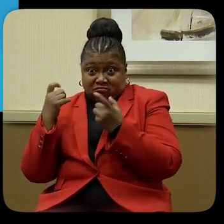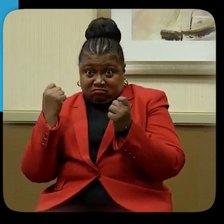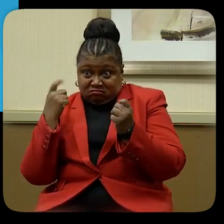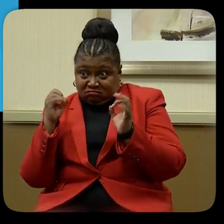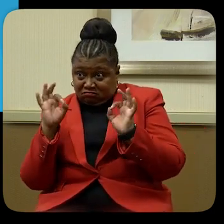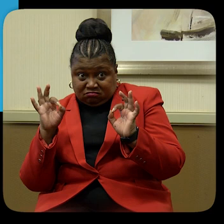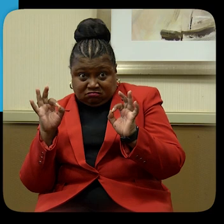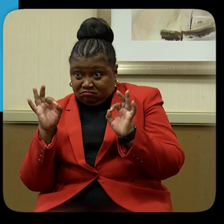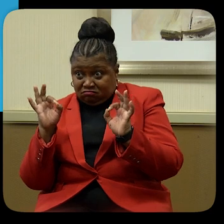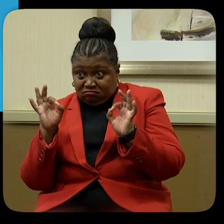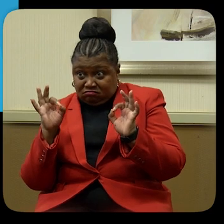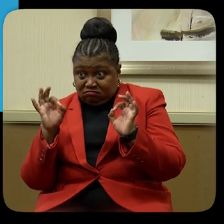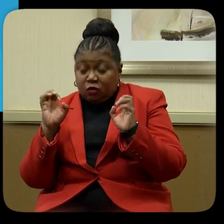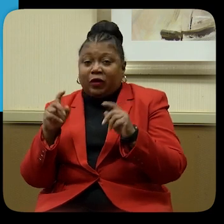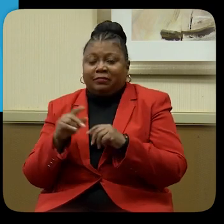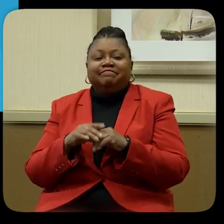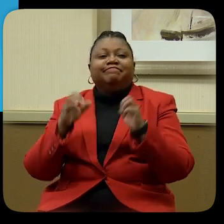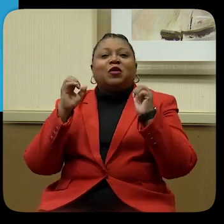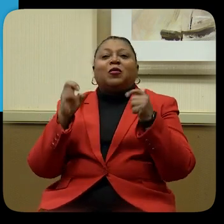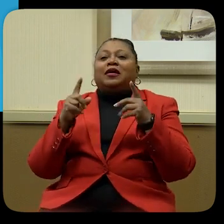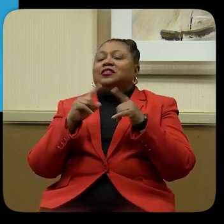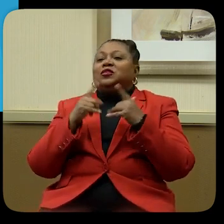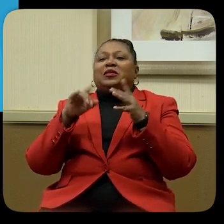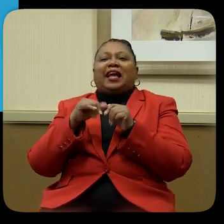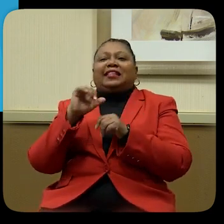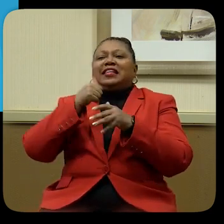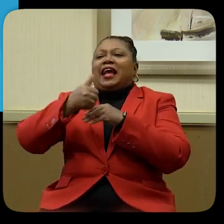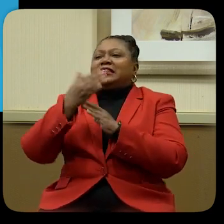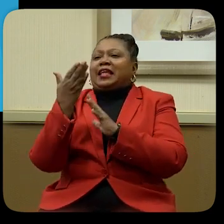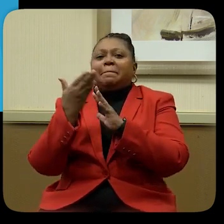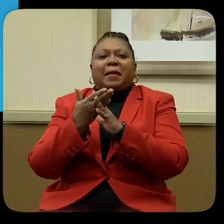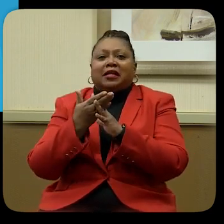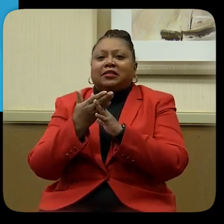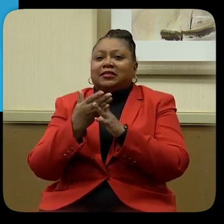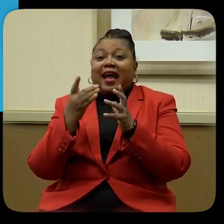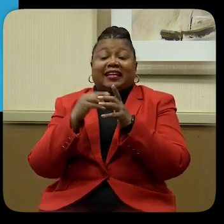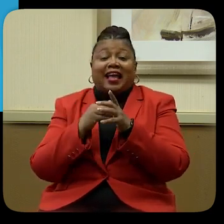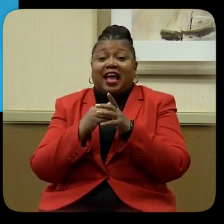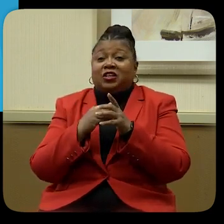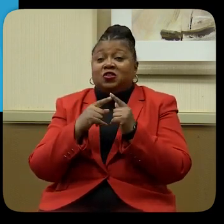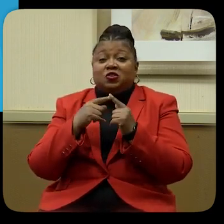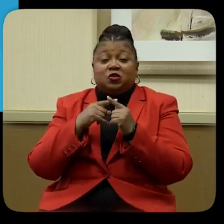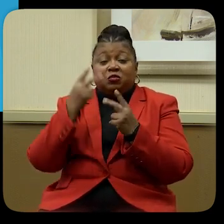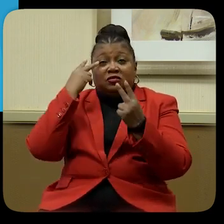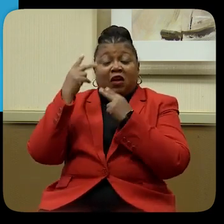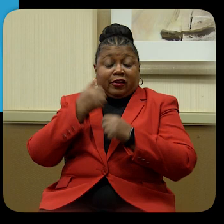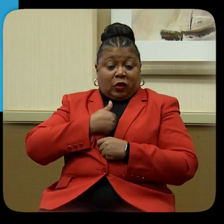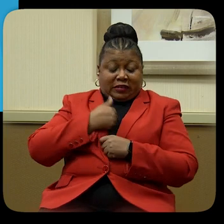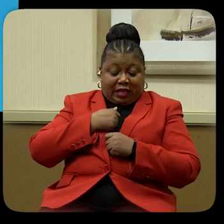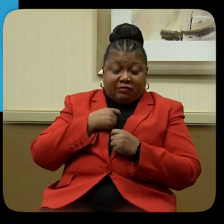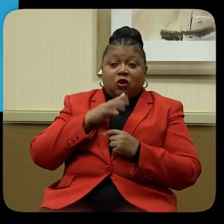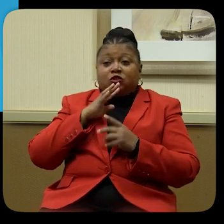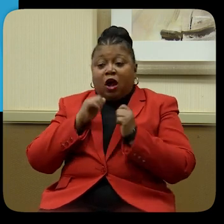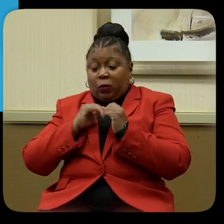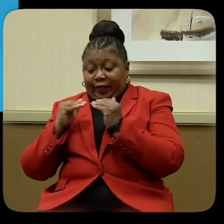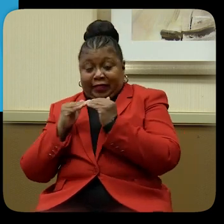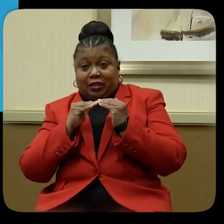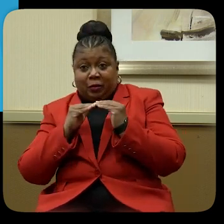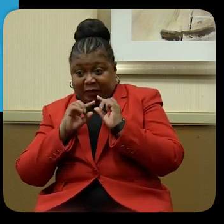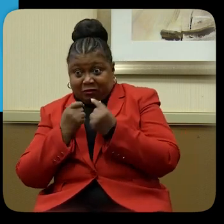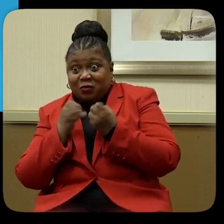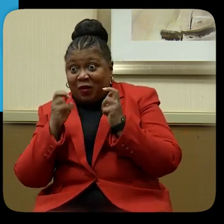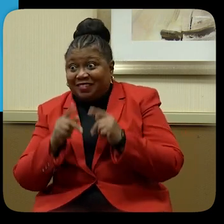make sense to everybody? Okay, all right, so we'll take the next 10 minutes. Again, you could reflect on yourself or talk with your